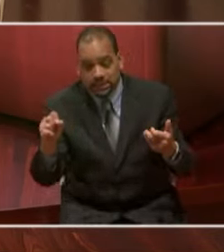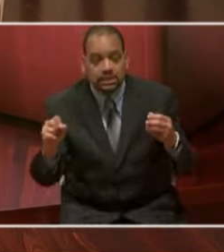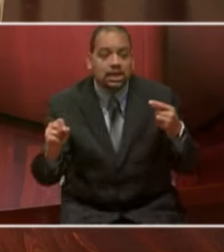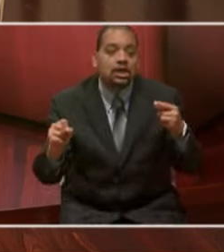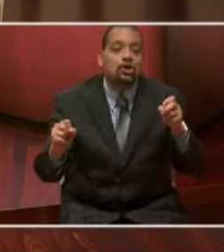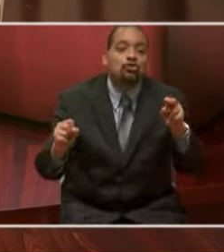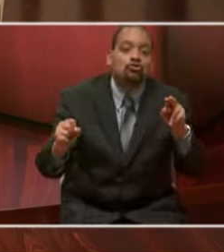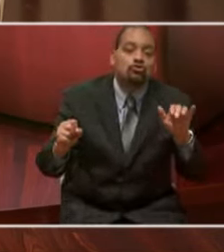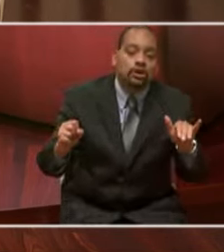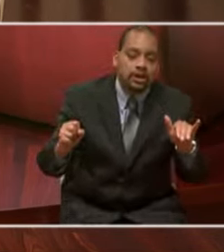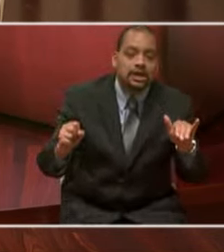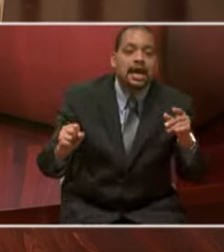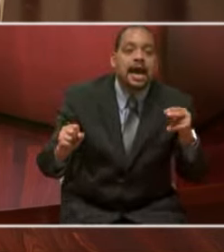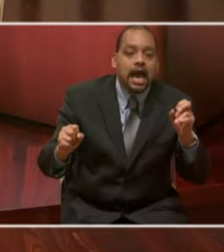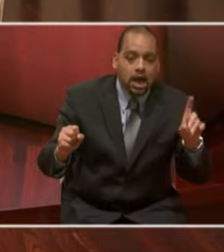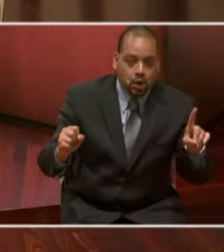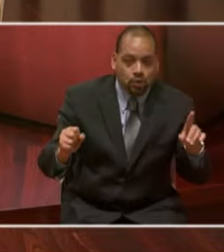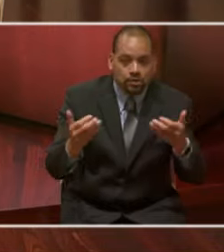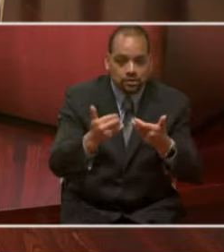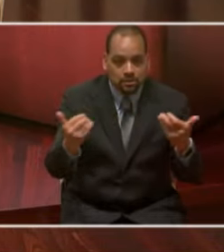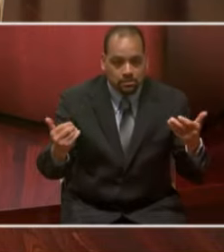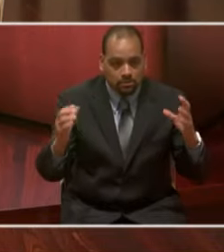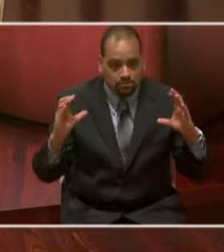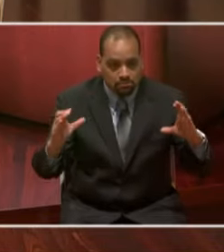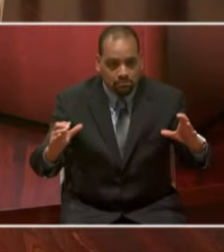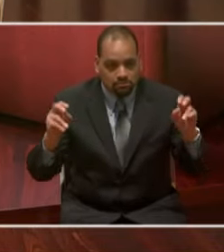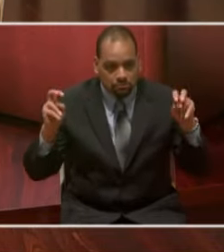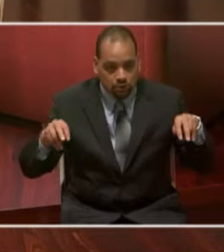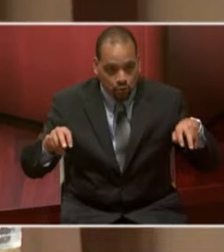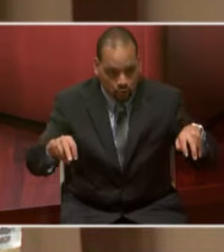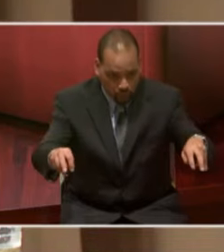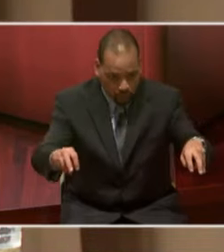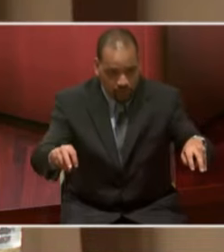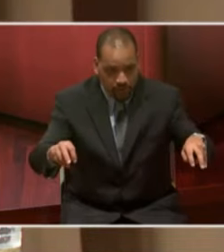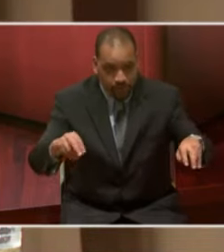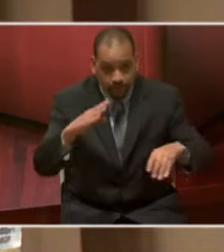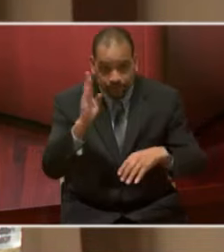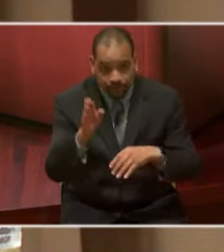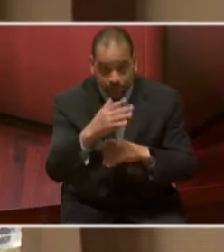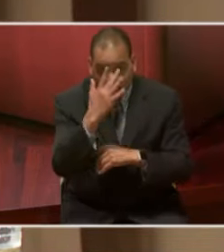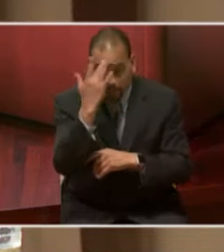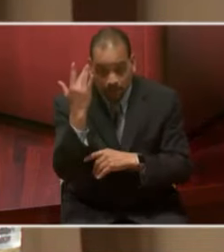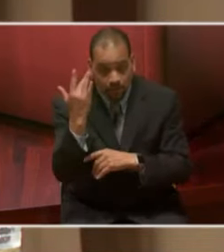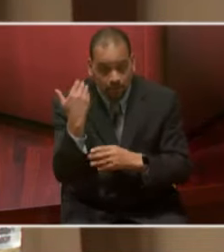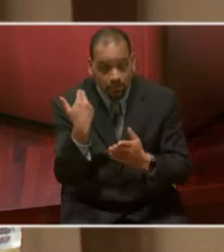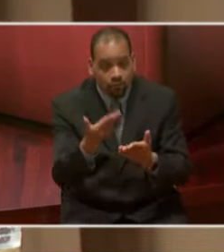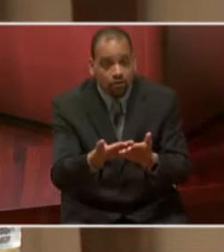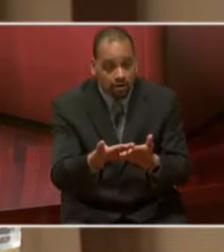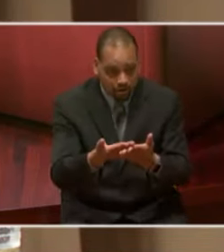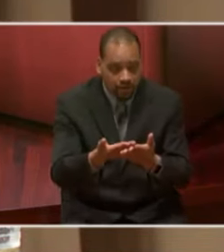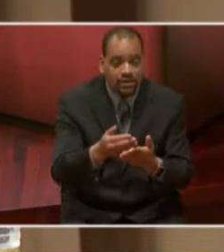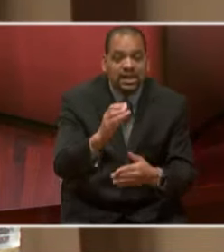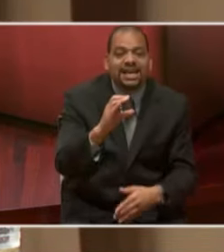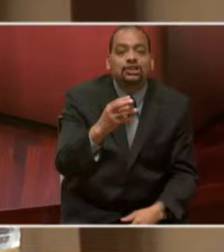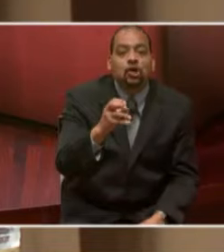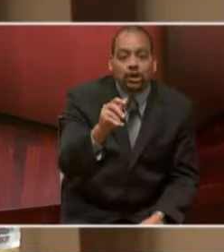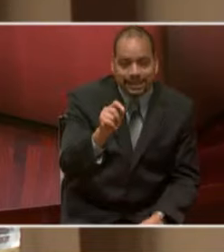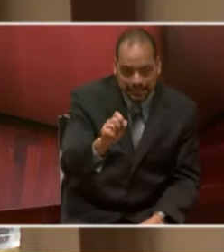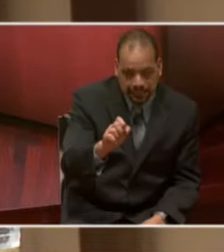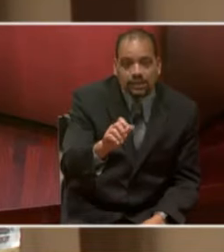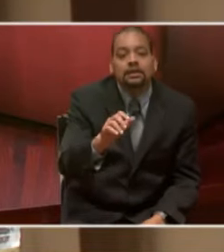humankind. They saw many of us living by the teaching of